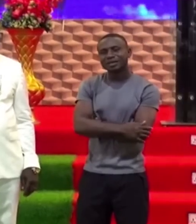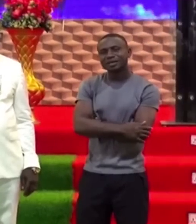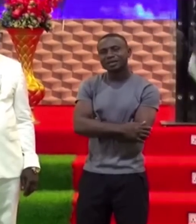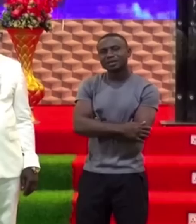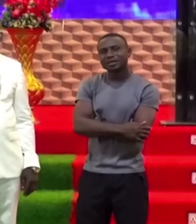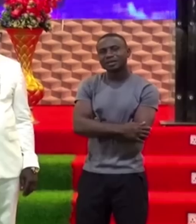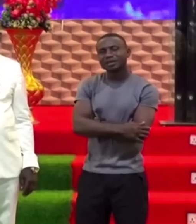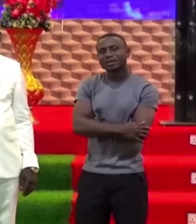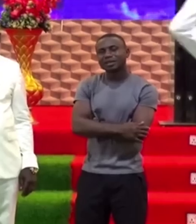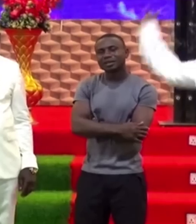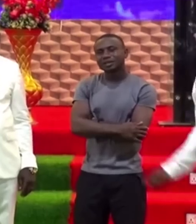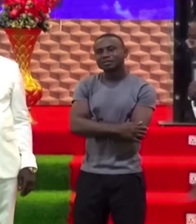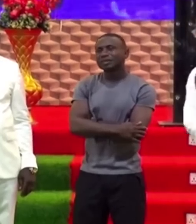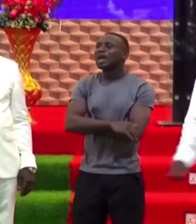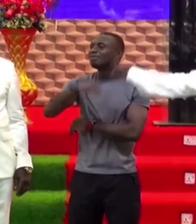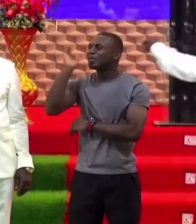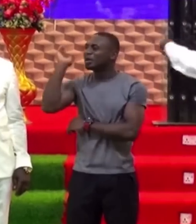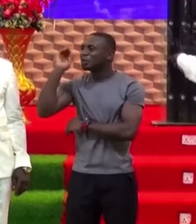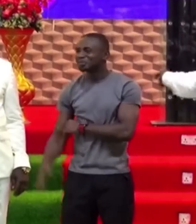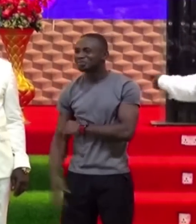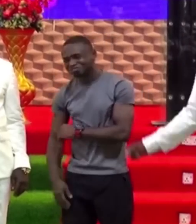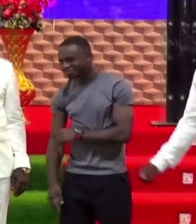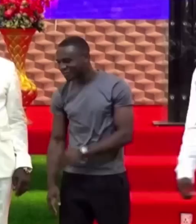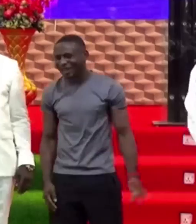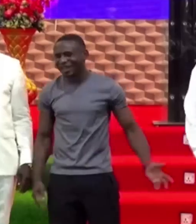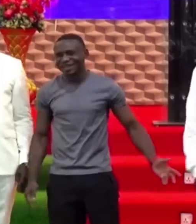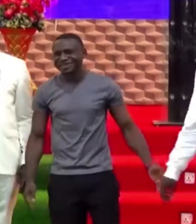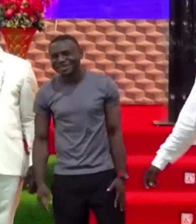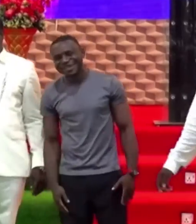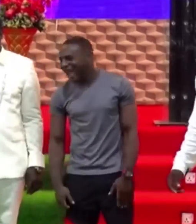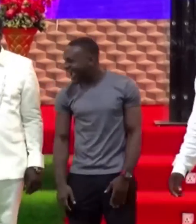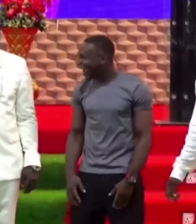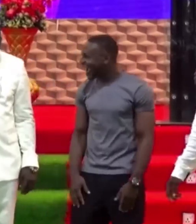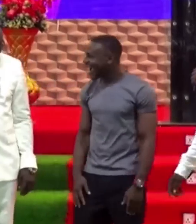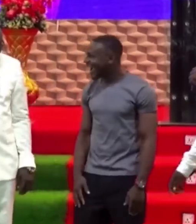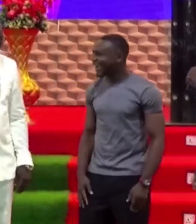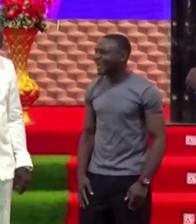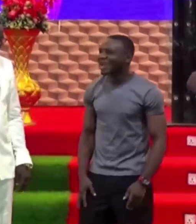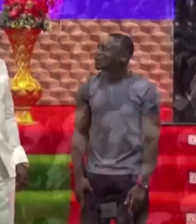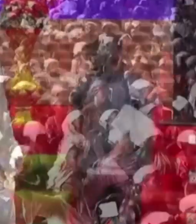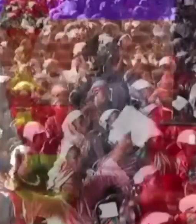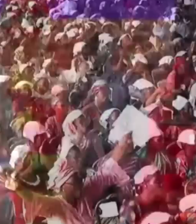ní Etihad ó pè padà immediately pé ẹ gbé ọmọ yẹn. Ẹ̀yin ni Olúwa